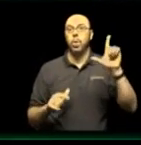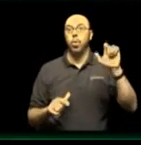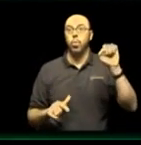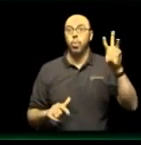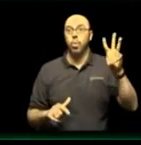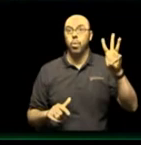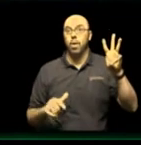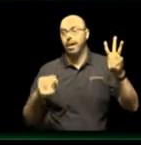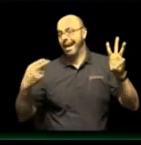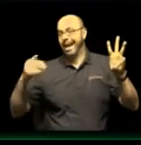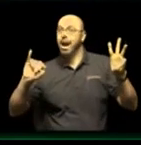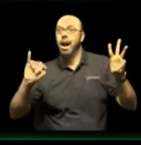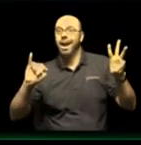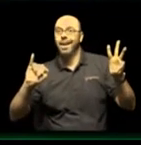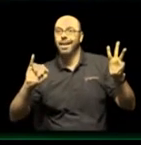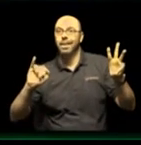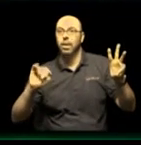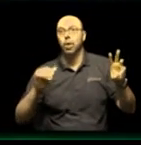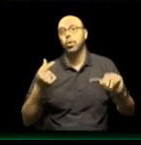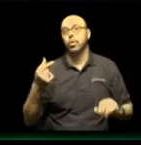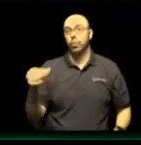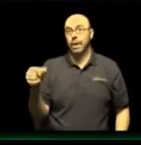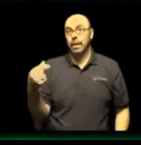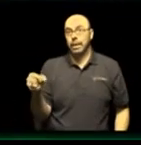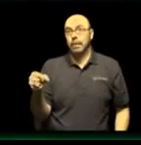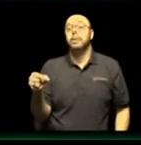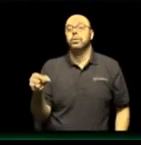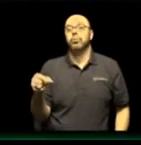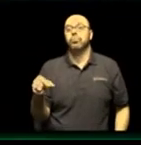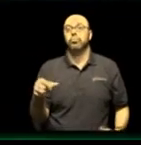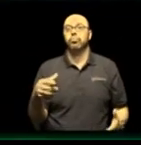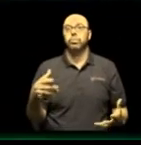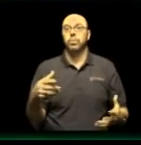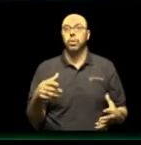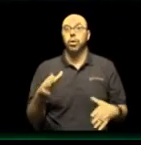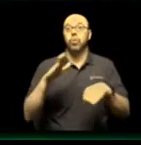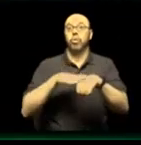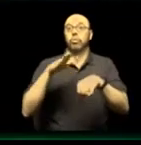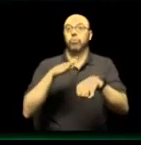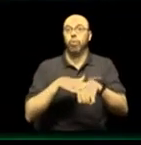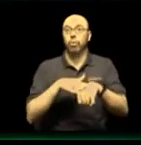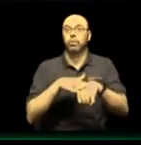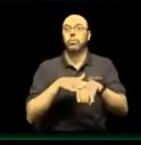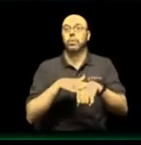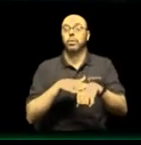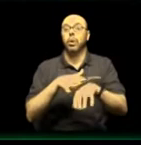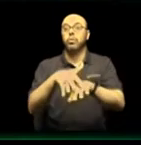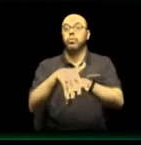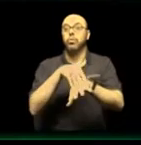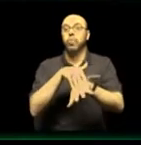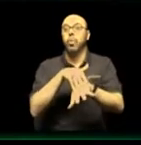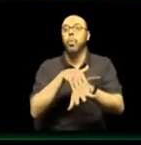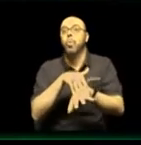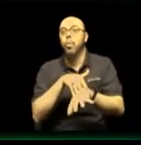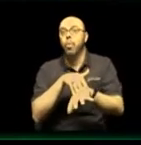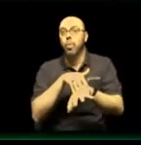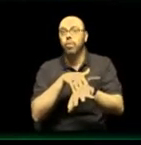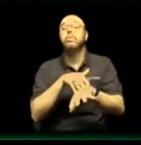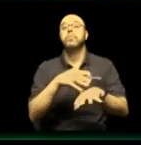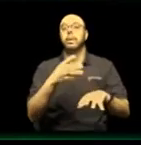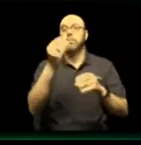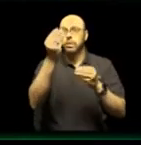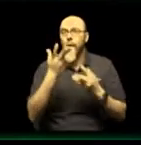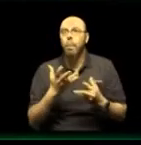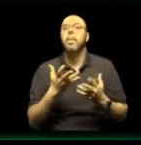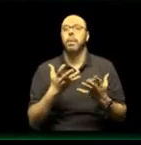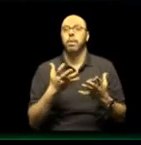hi, and green, green, green, and caution, caution, slow down. And he would tell